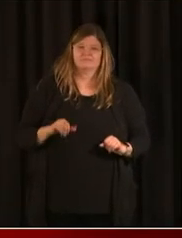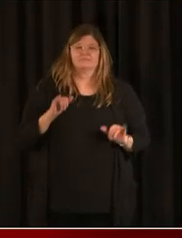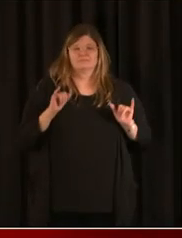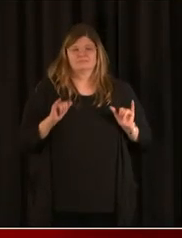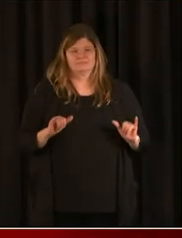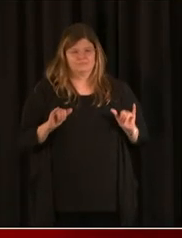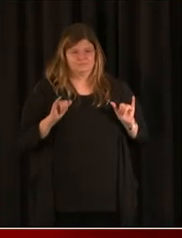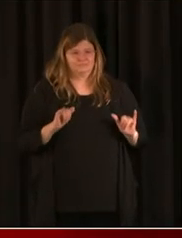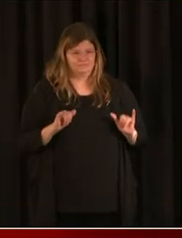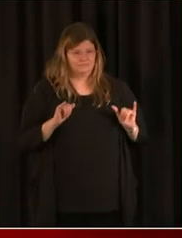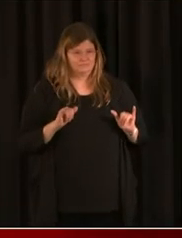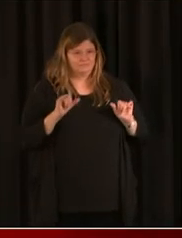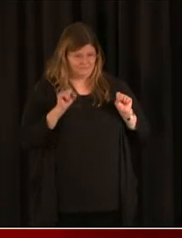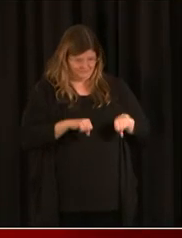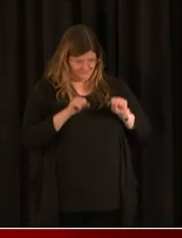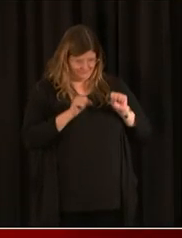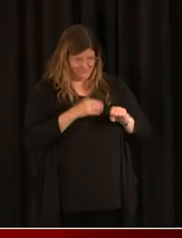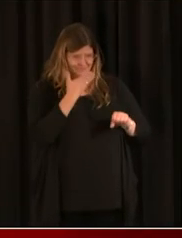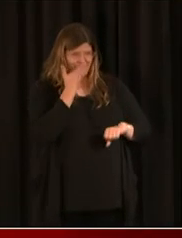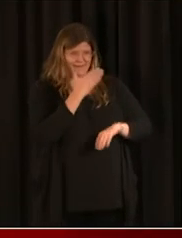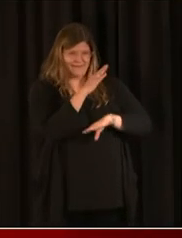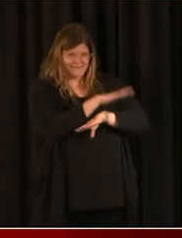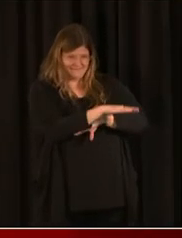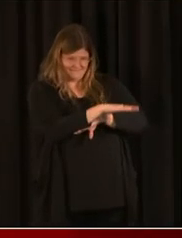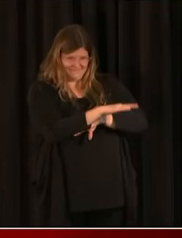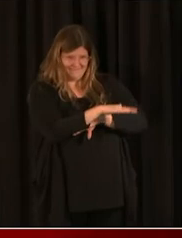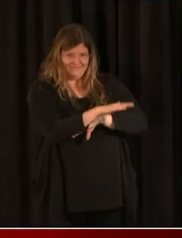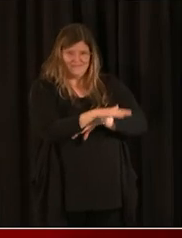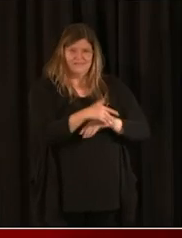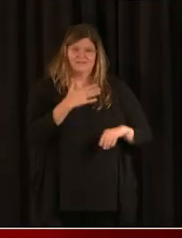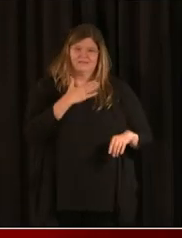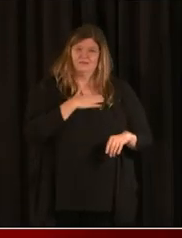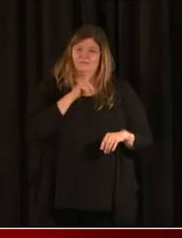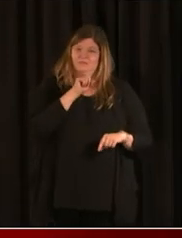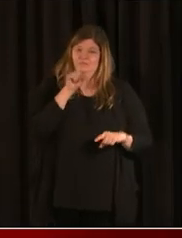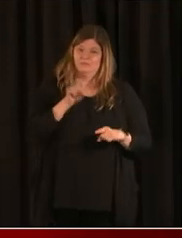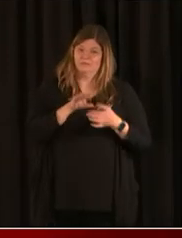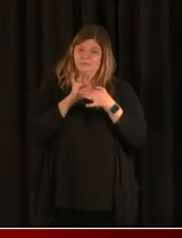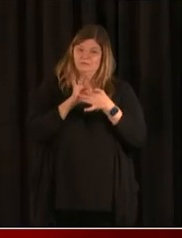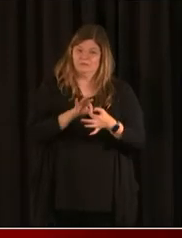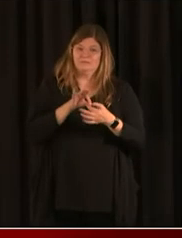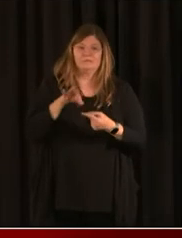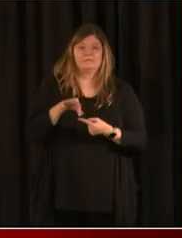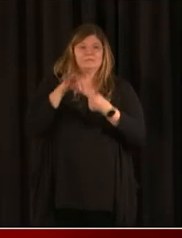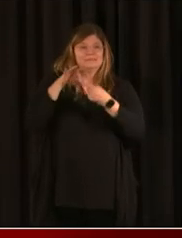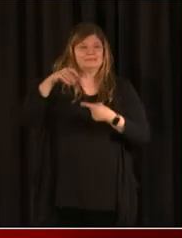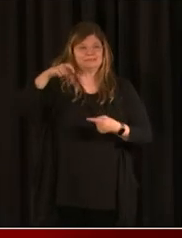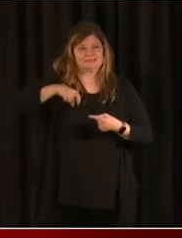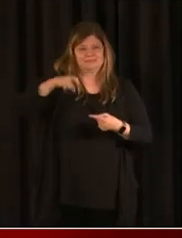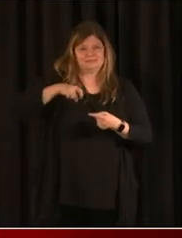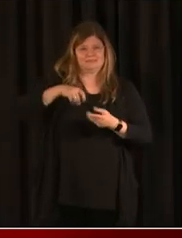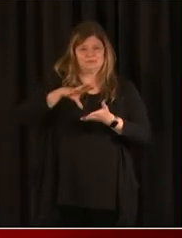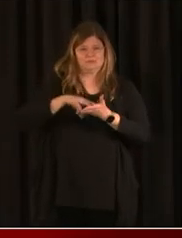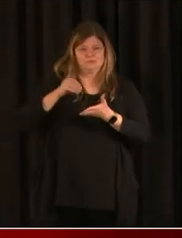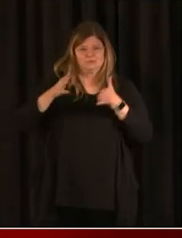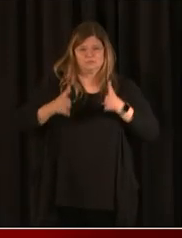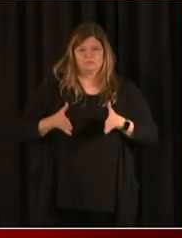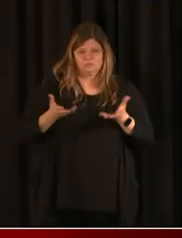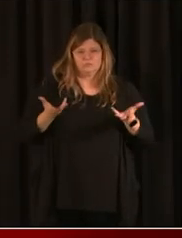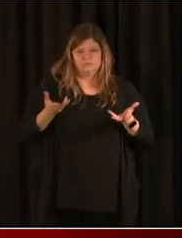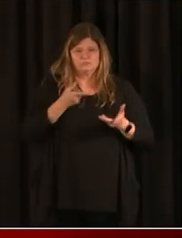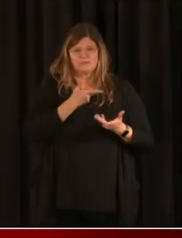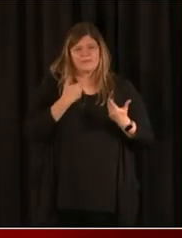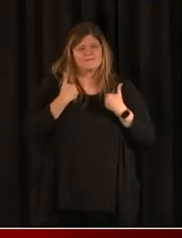Yes, good afternoon. My question is in reference to the special needs students. What do you have